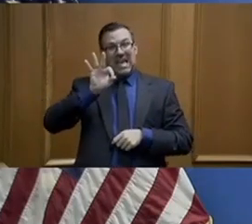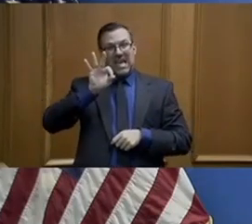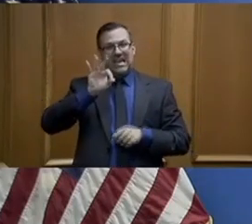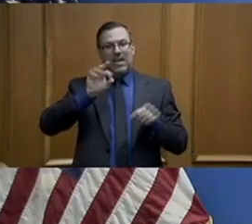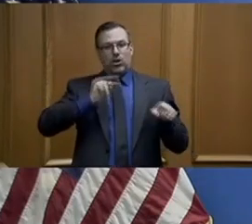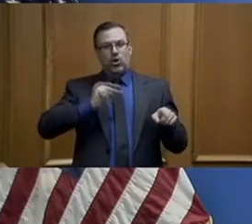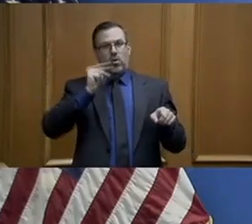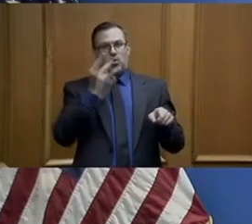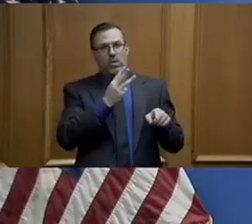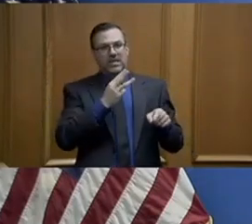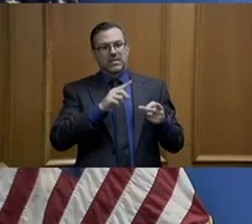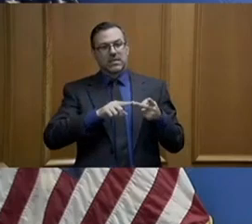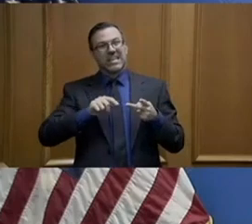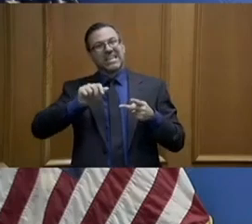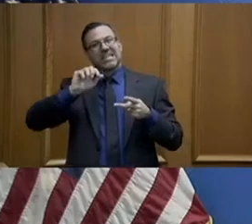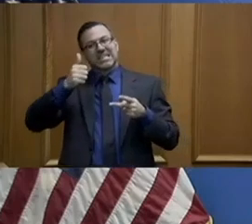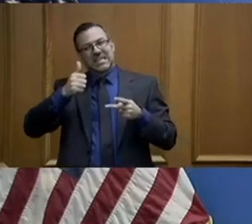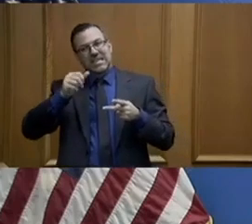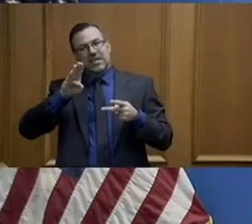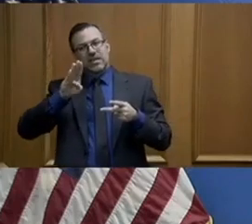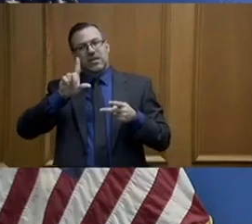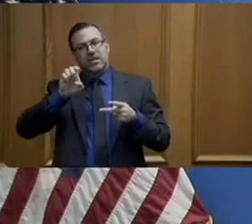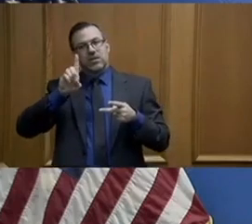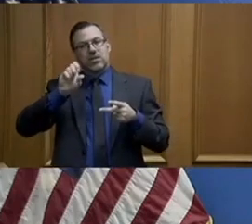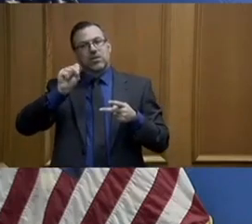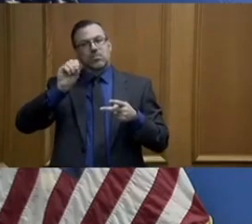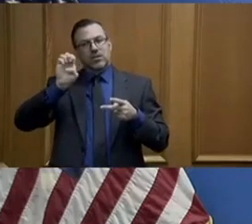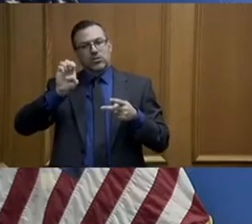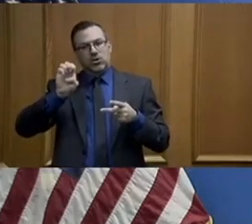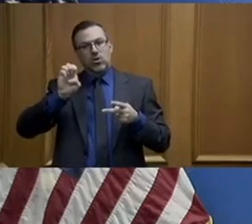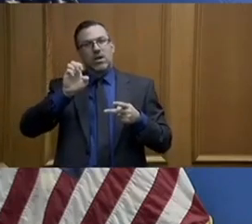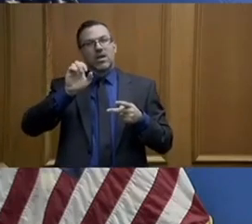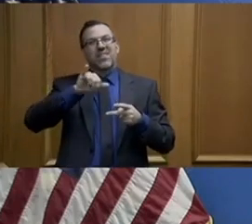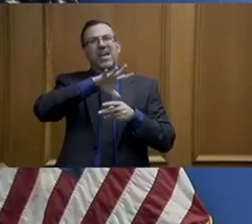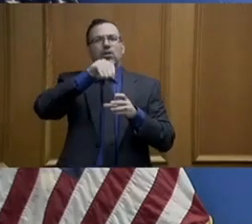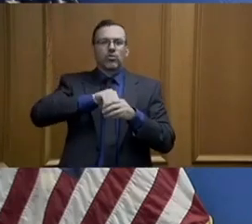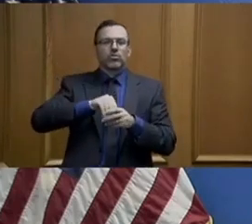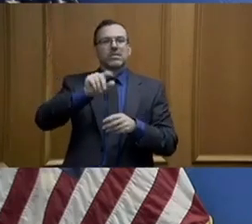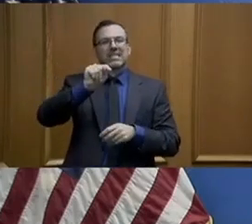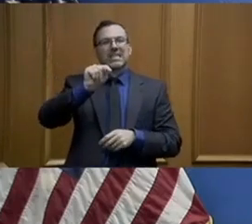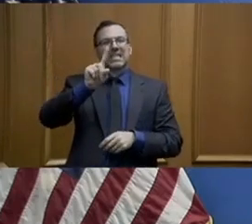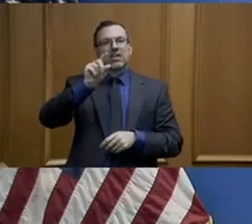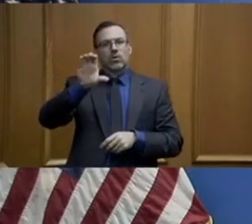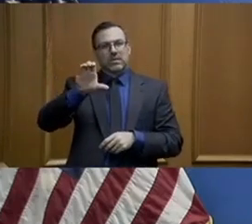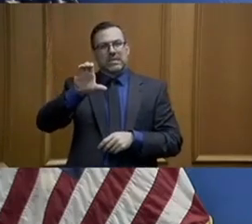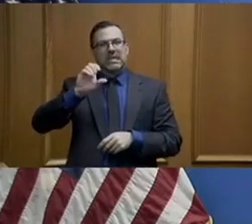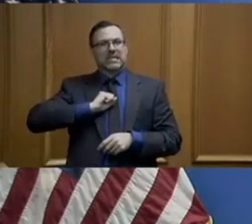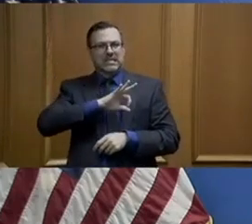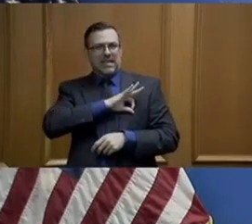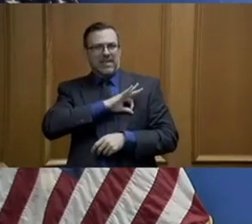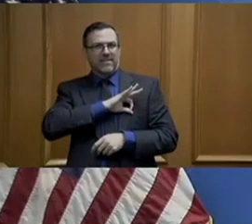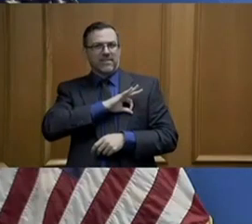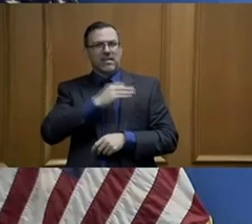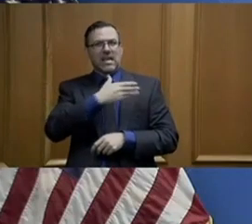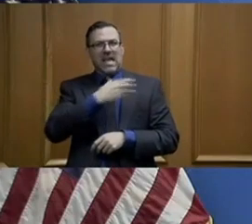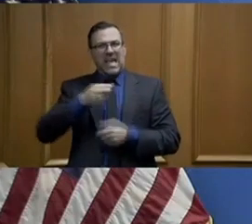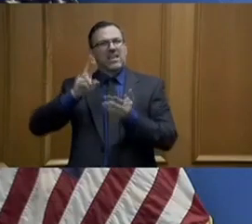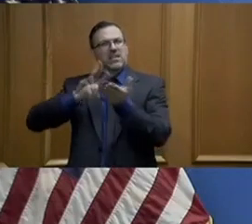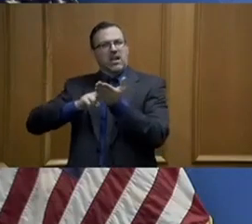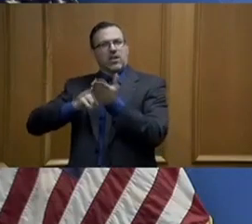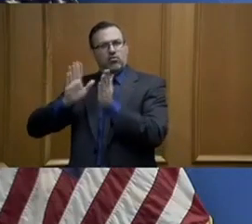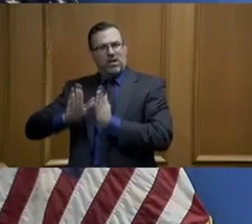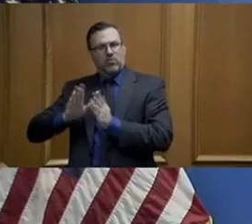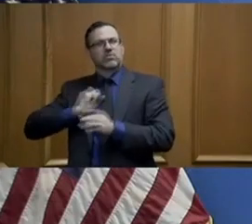10 at Bledsoe. That's a combination of both TDOC, Tennessee Department of Corrections staff, and contract staff in